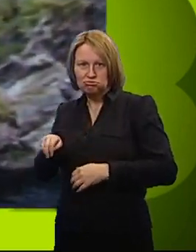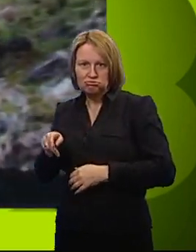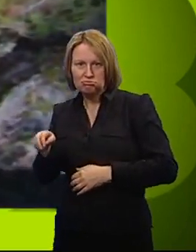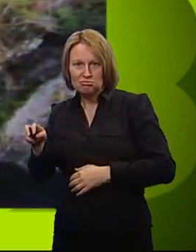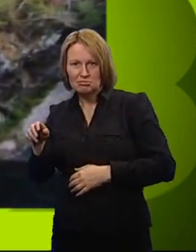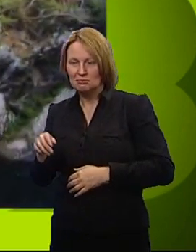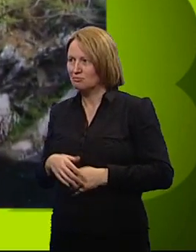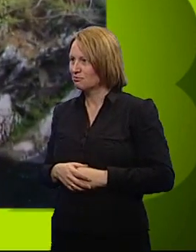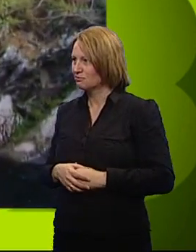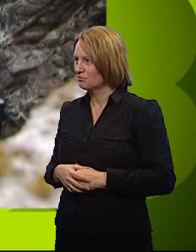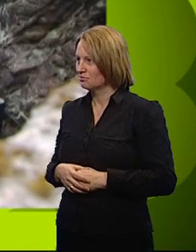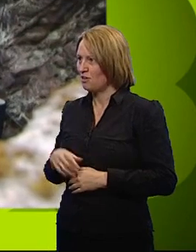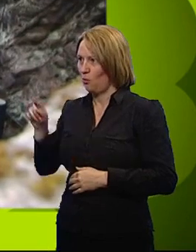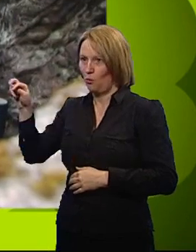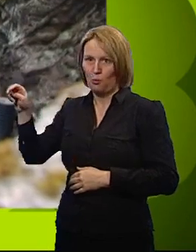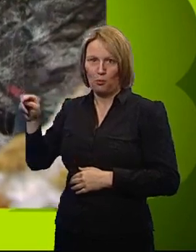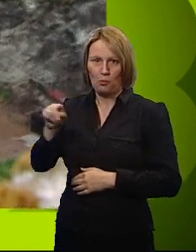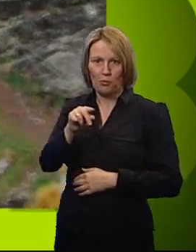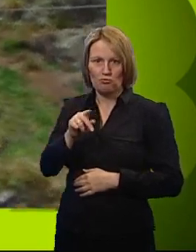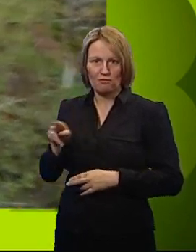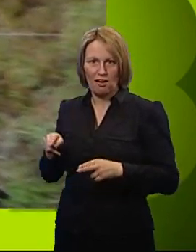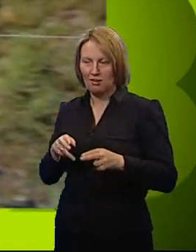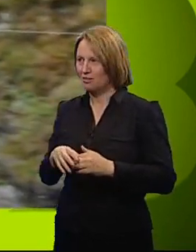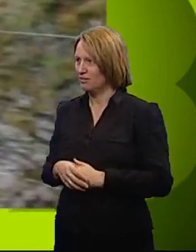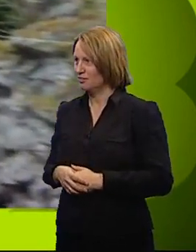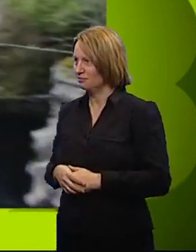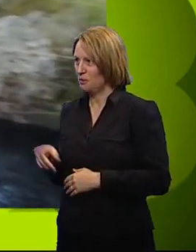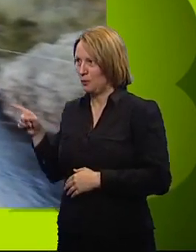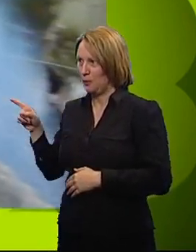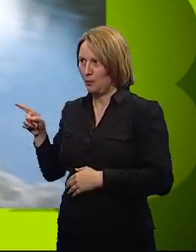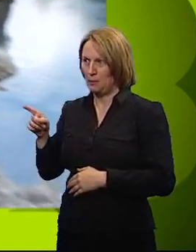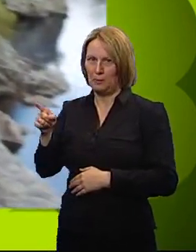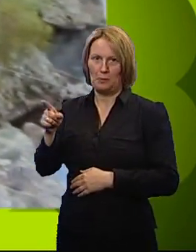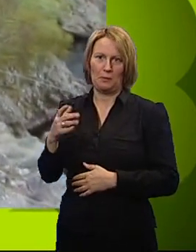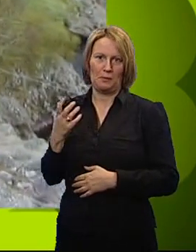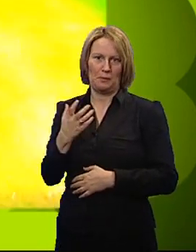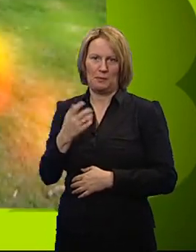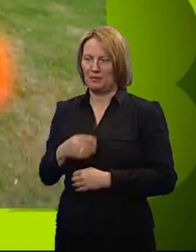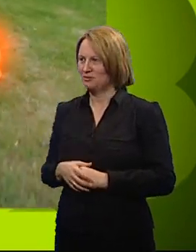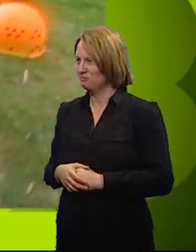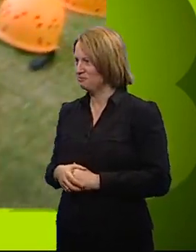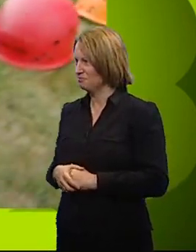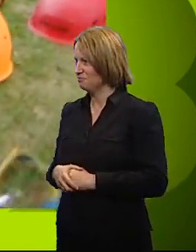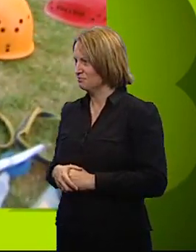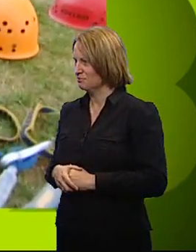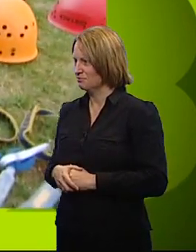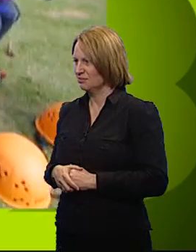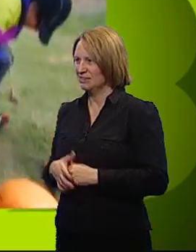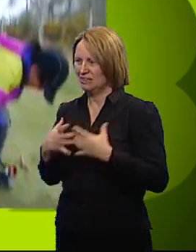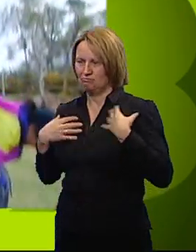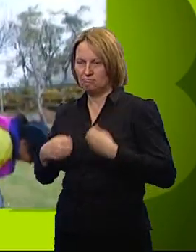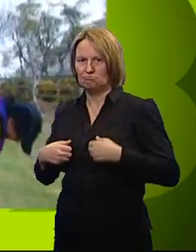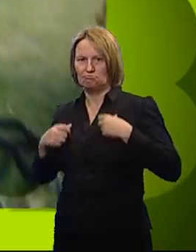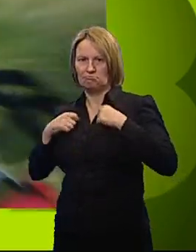treacherous cliff face, and then you'll end with a huge zip line over the river. Phew! If you're gonna face that, you'll need